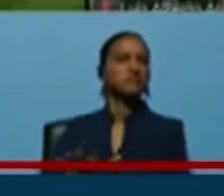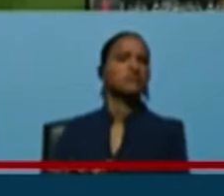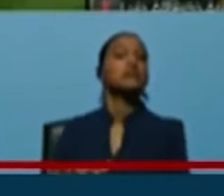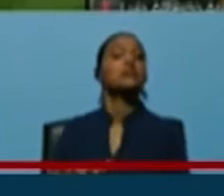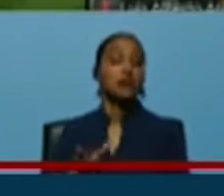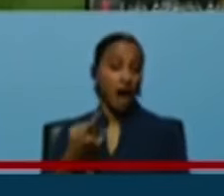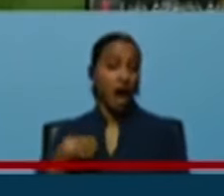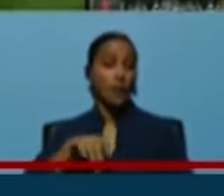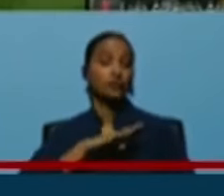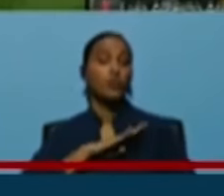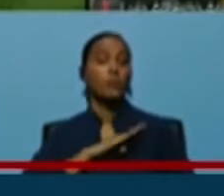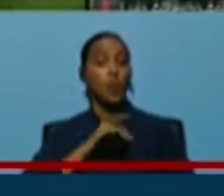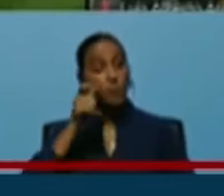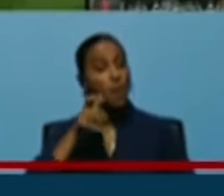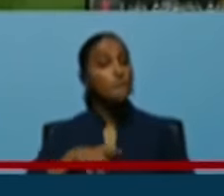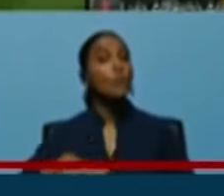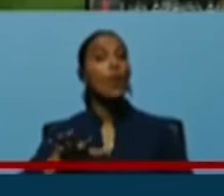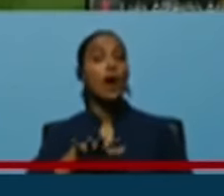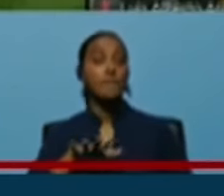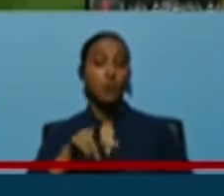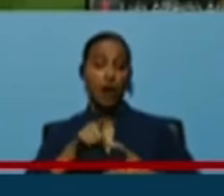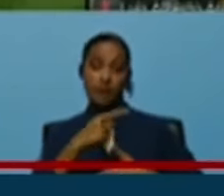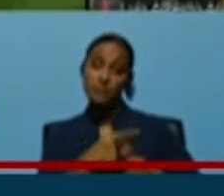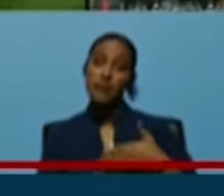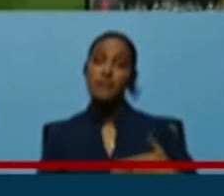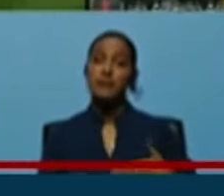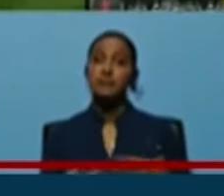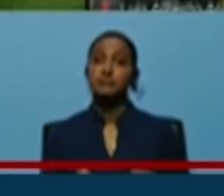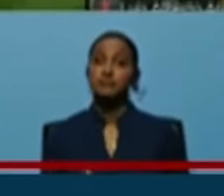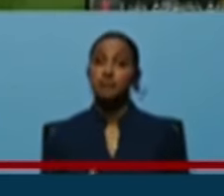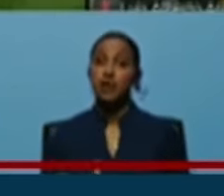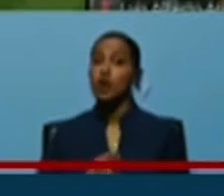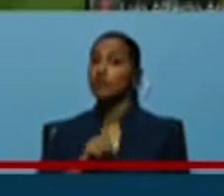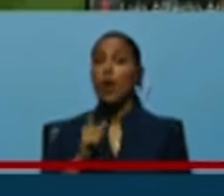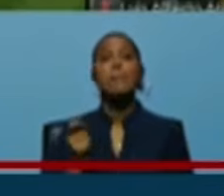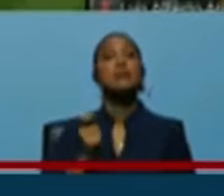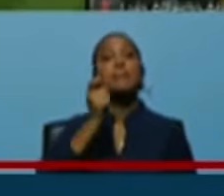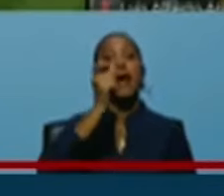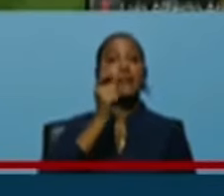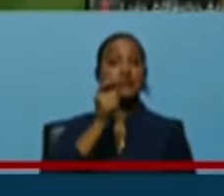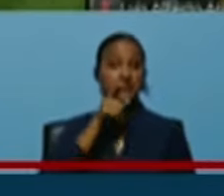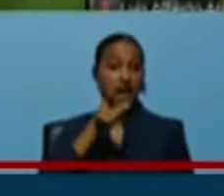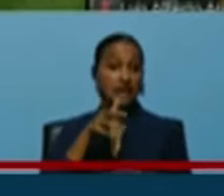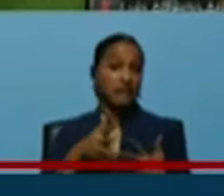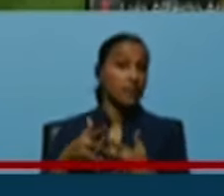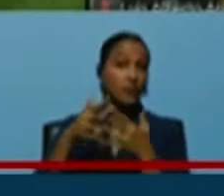rejection and contempt of the will of our peoples.